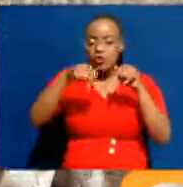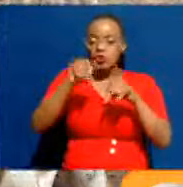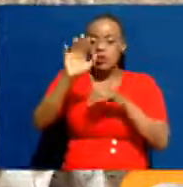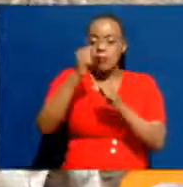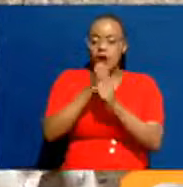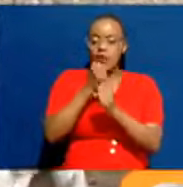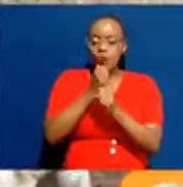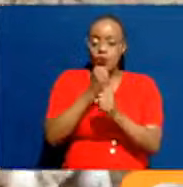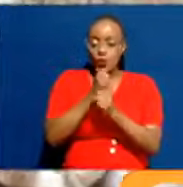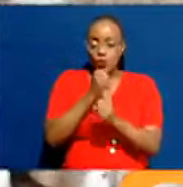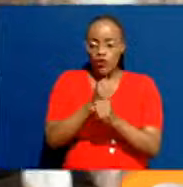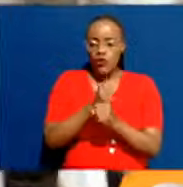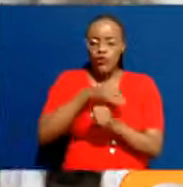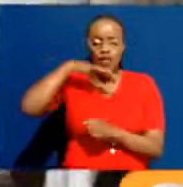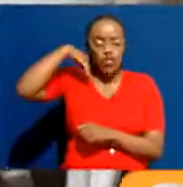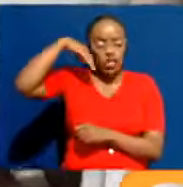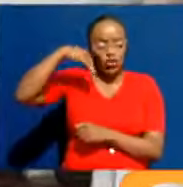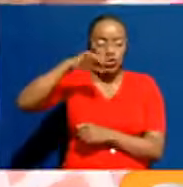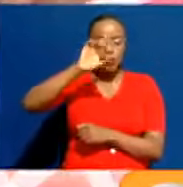livelihood. Dorper sheep.